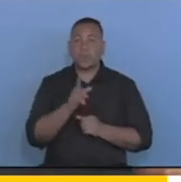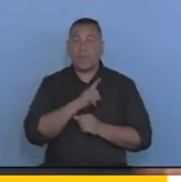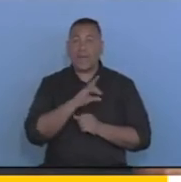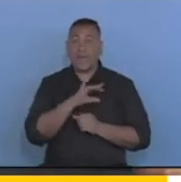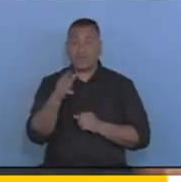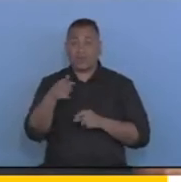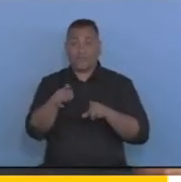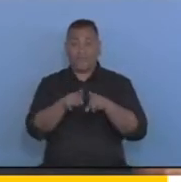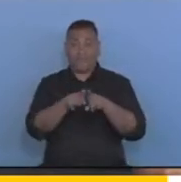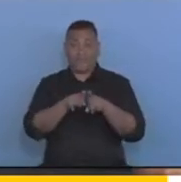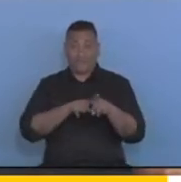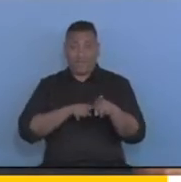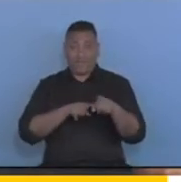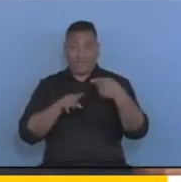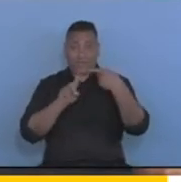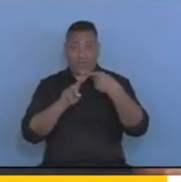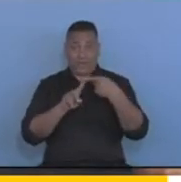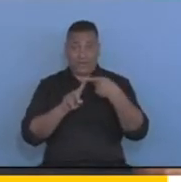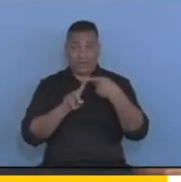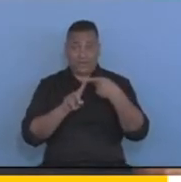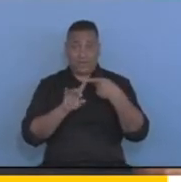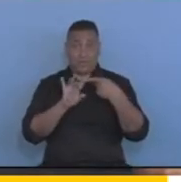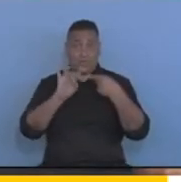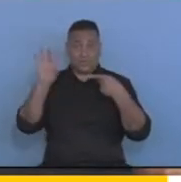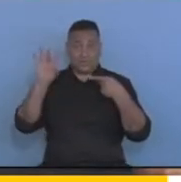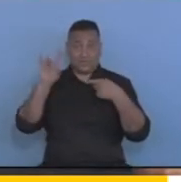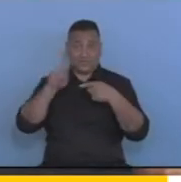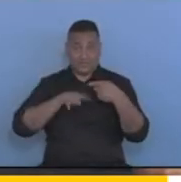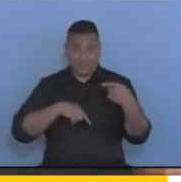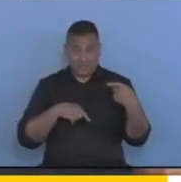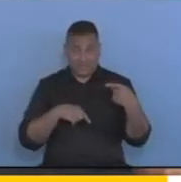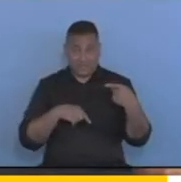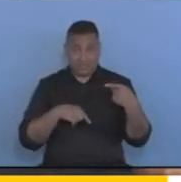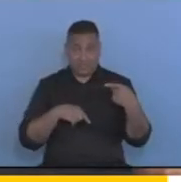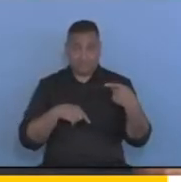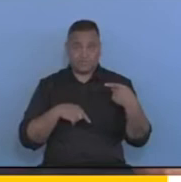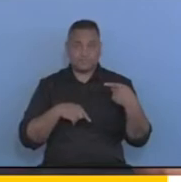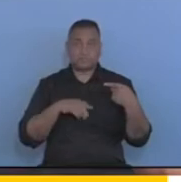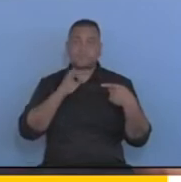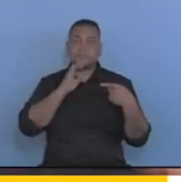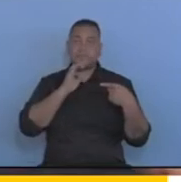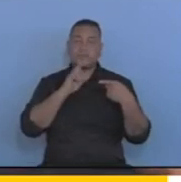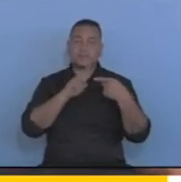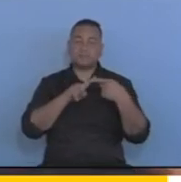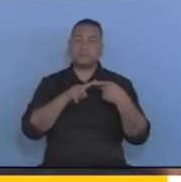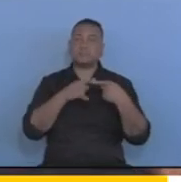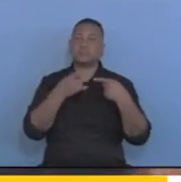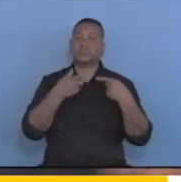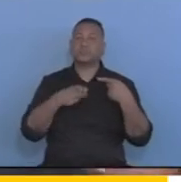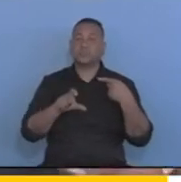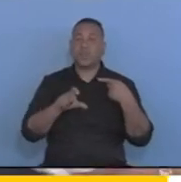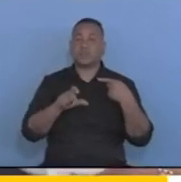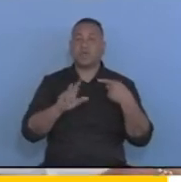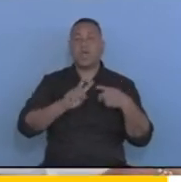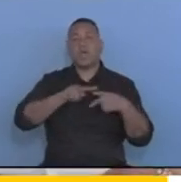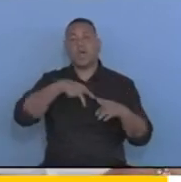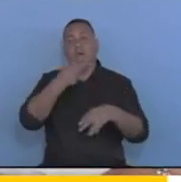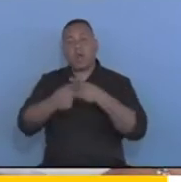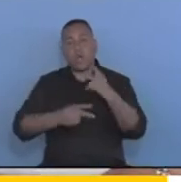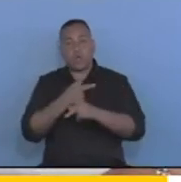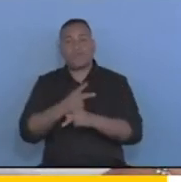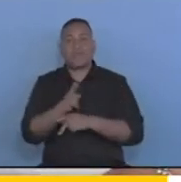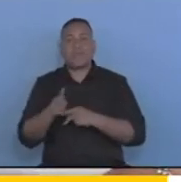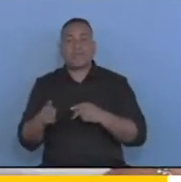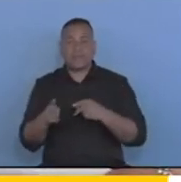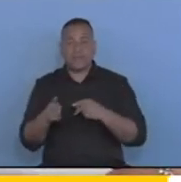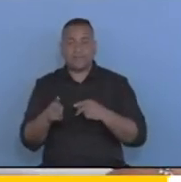fail one task, they will only do that task over. Okay. If they fail all the tasks, they must do everything